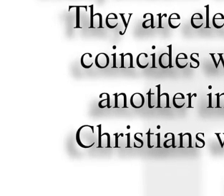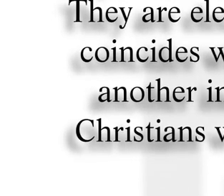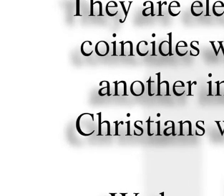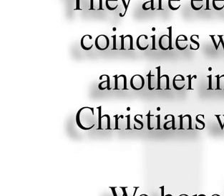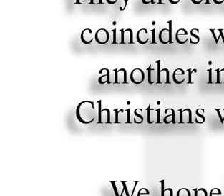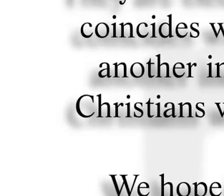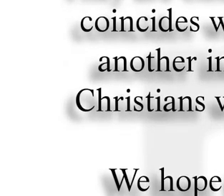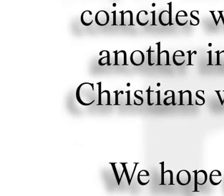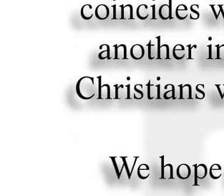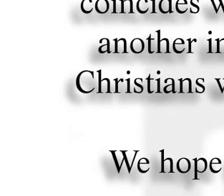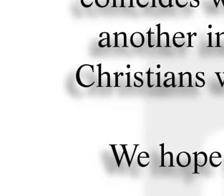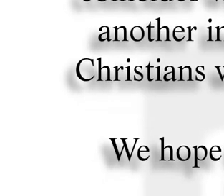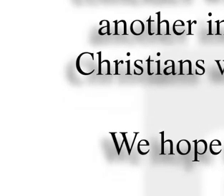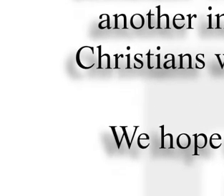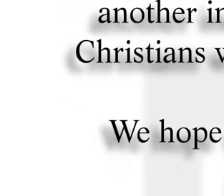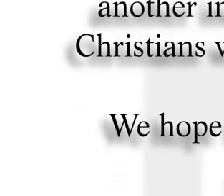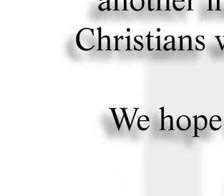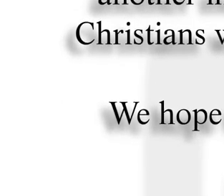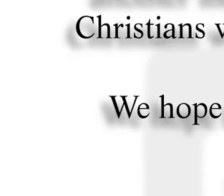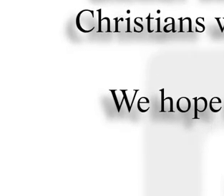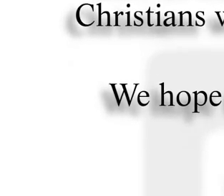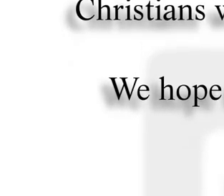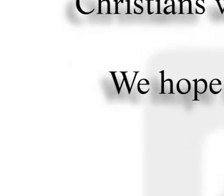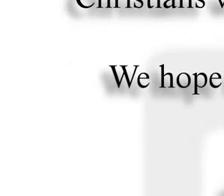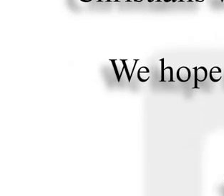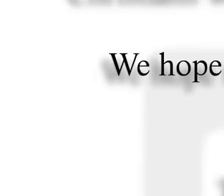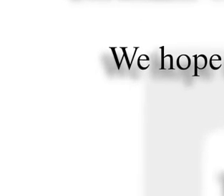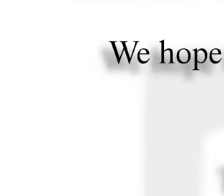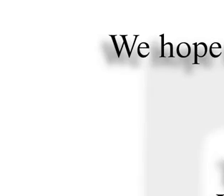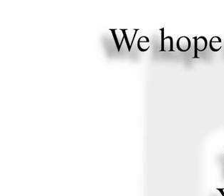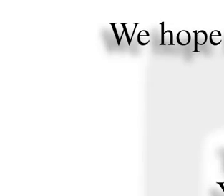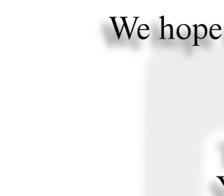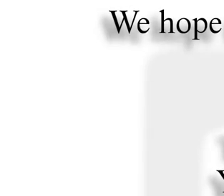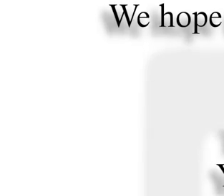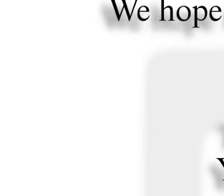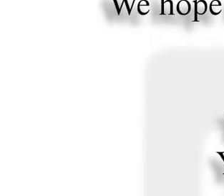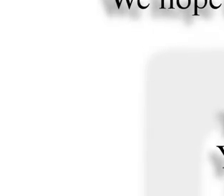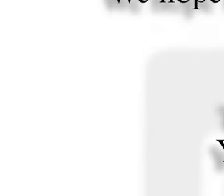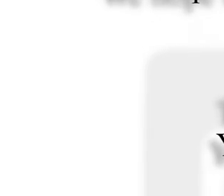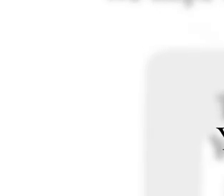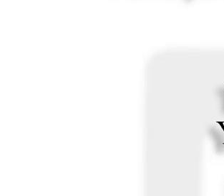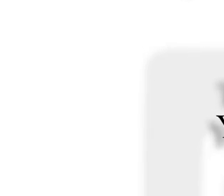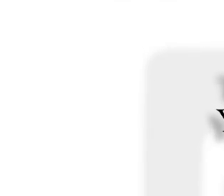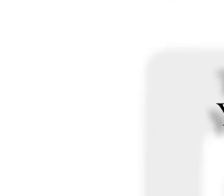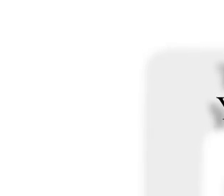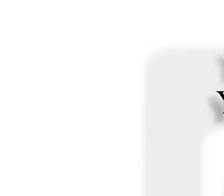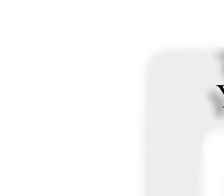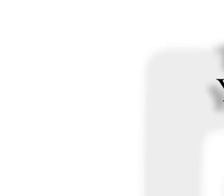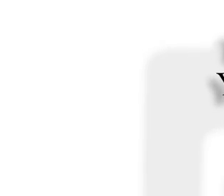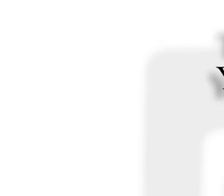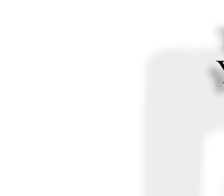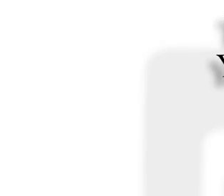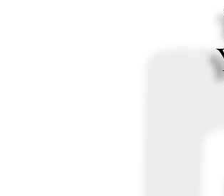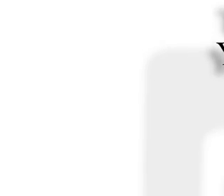a fetter, bind my wandering heart to thee.